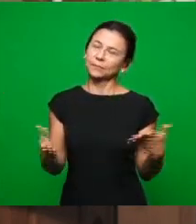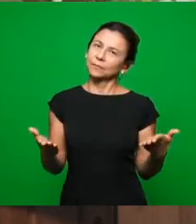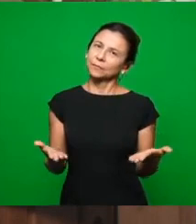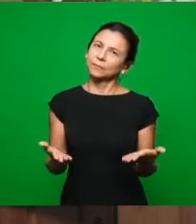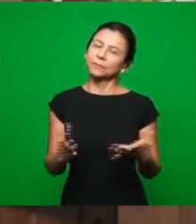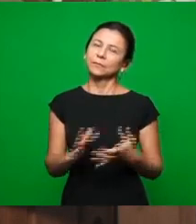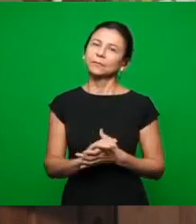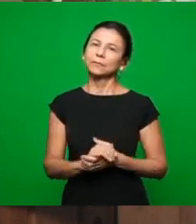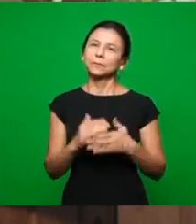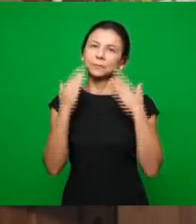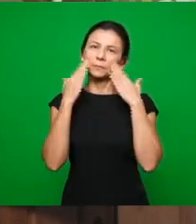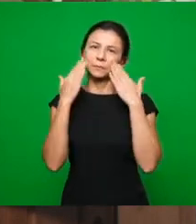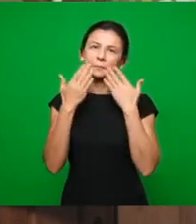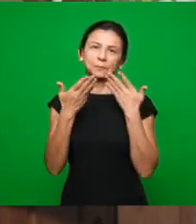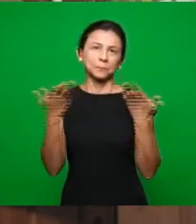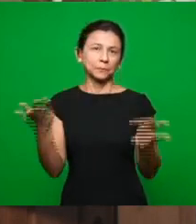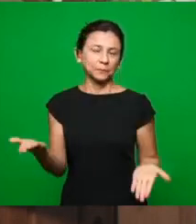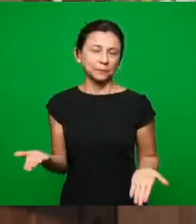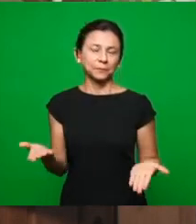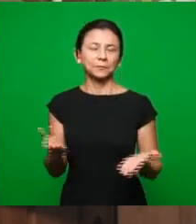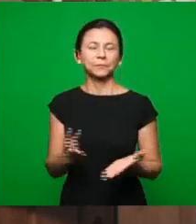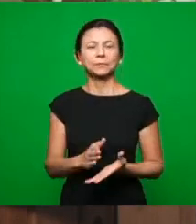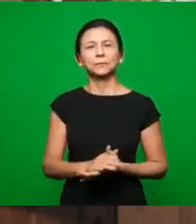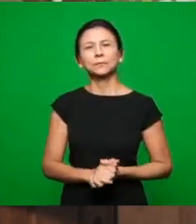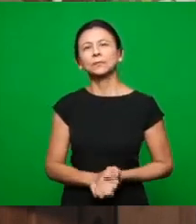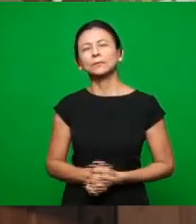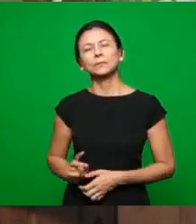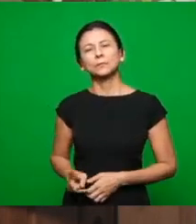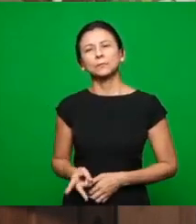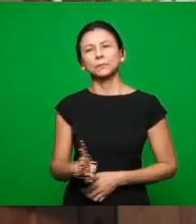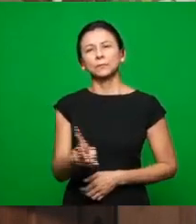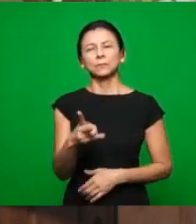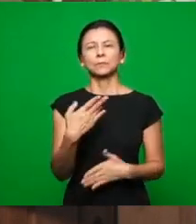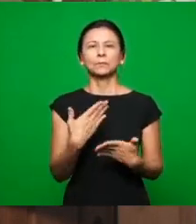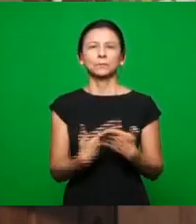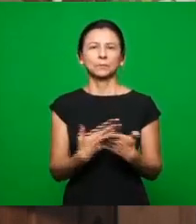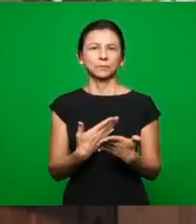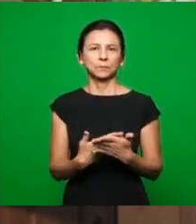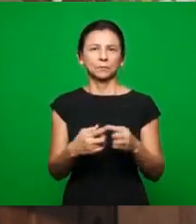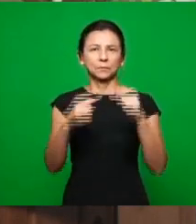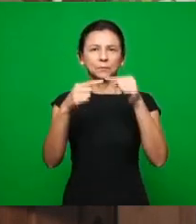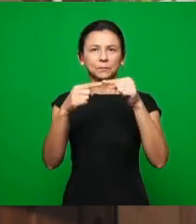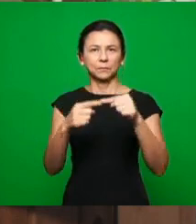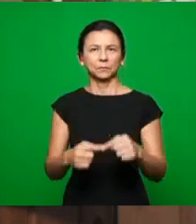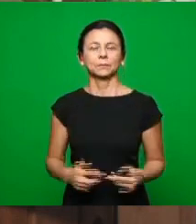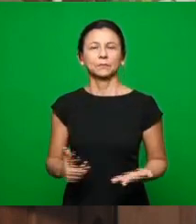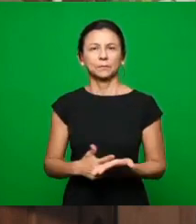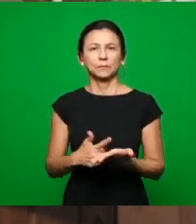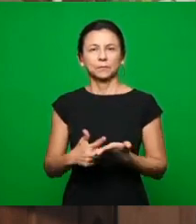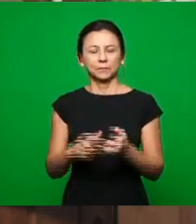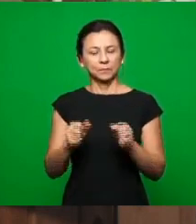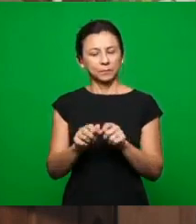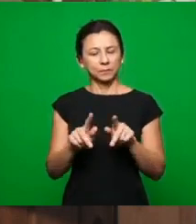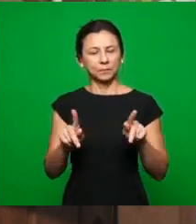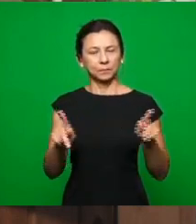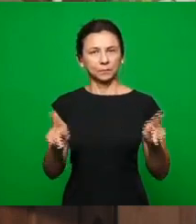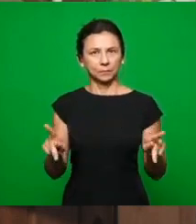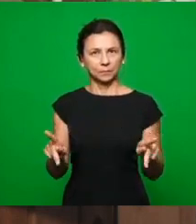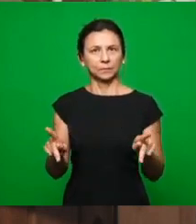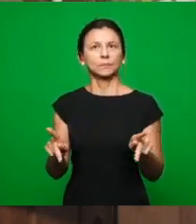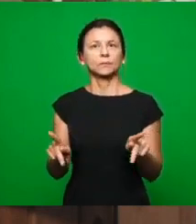churches. And today we're going to present here to the brethren a continuity of our